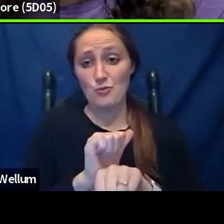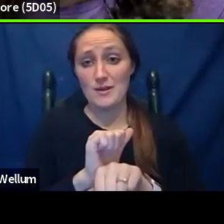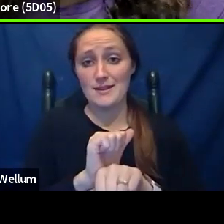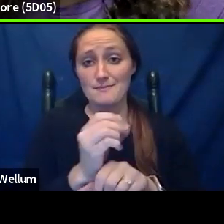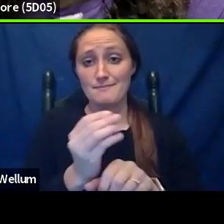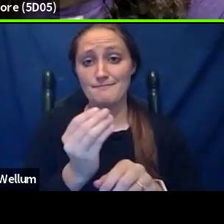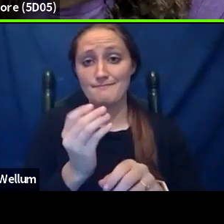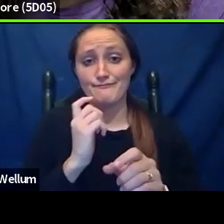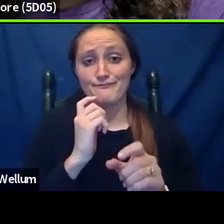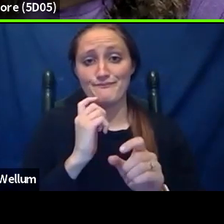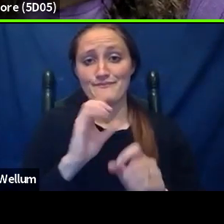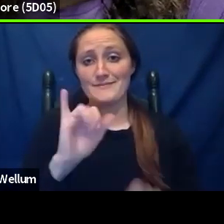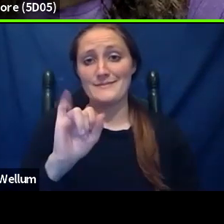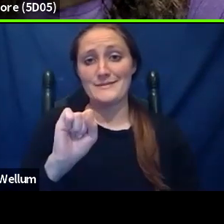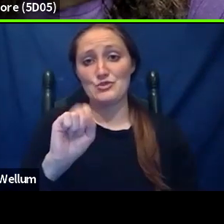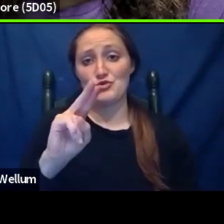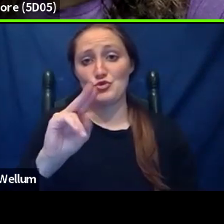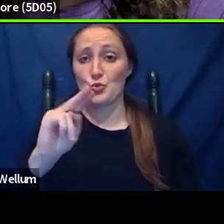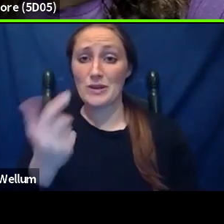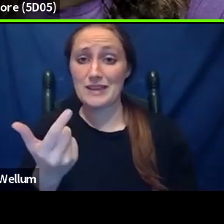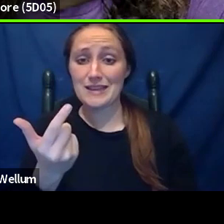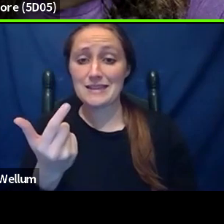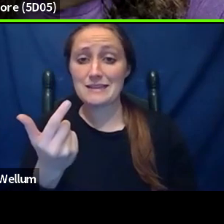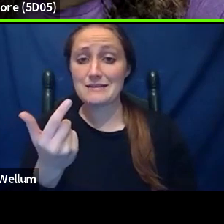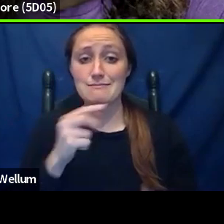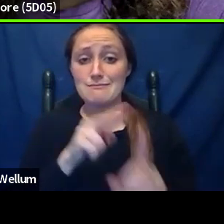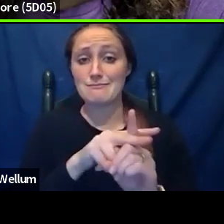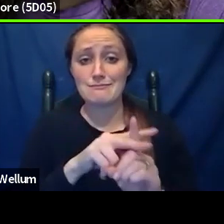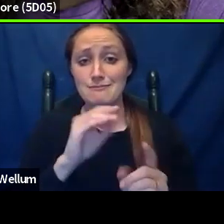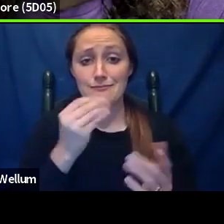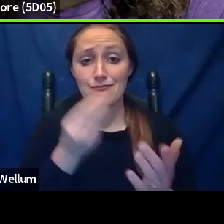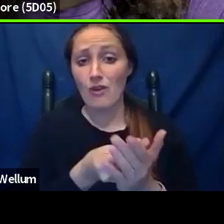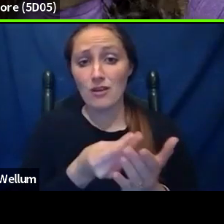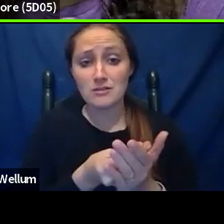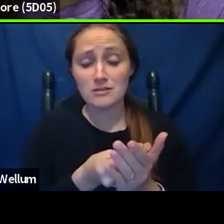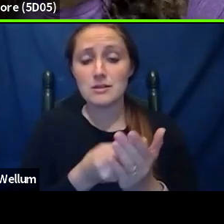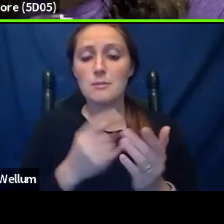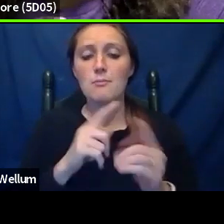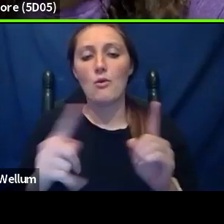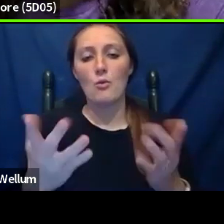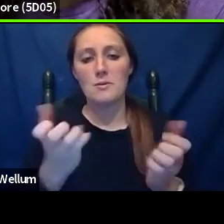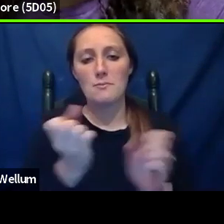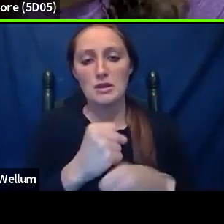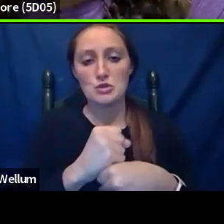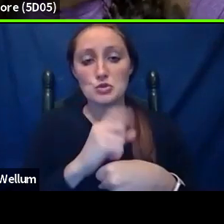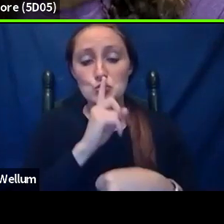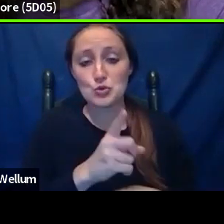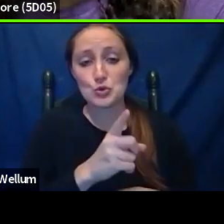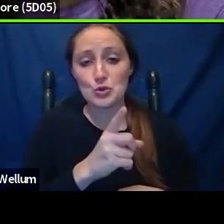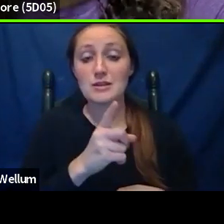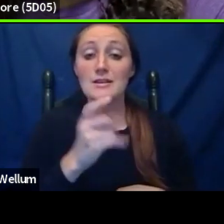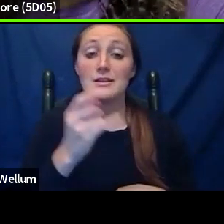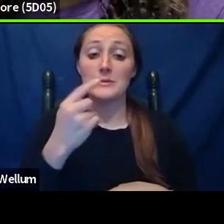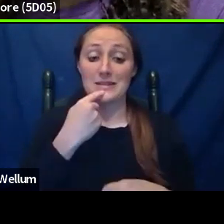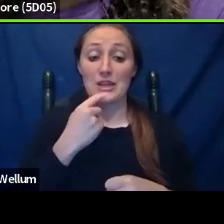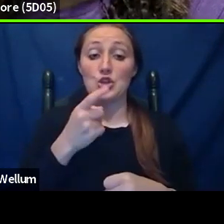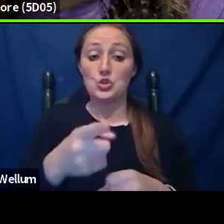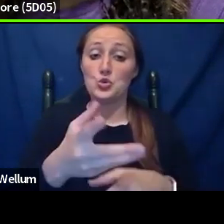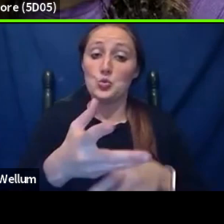our first year doing it. But we want to make sure that, you know, if we say you're going to get a set amount, that you